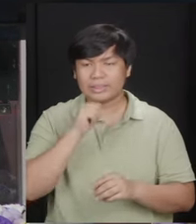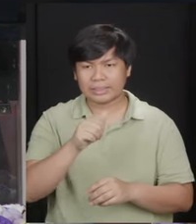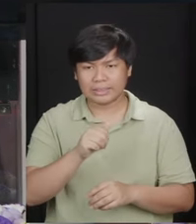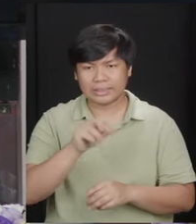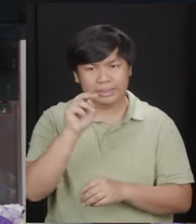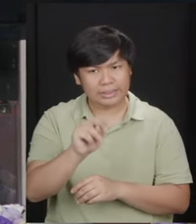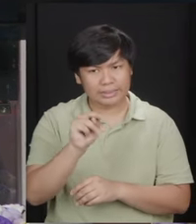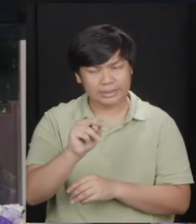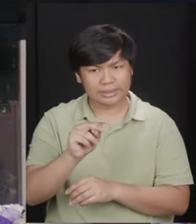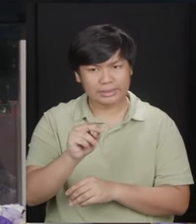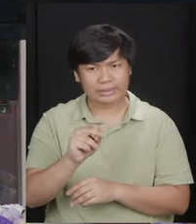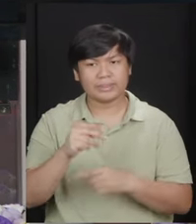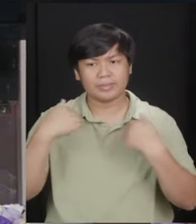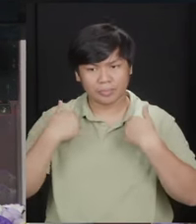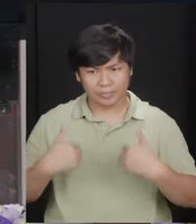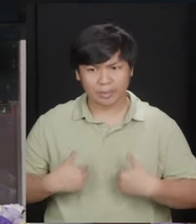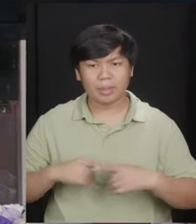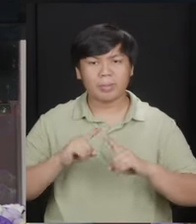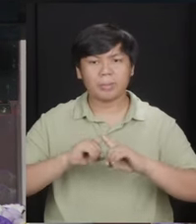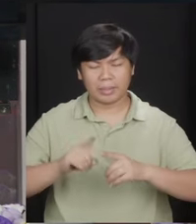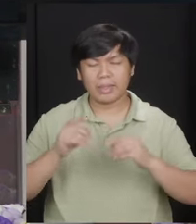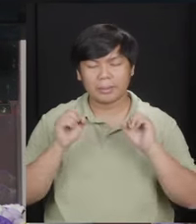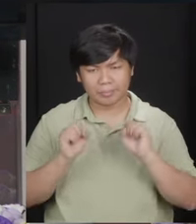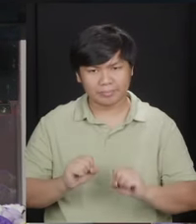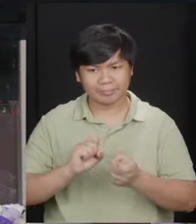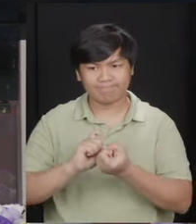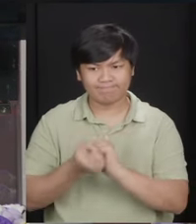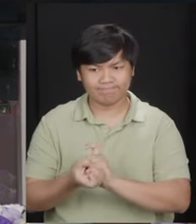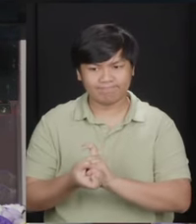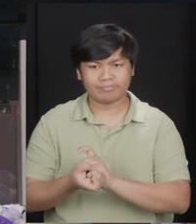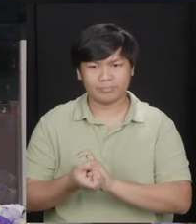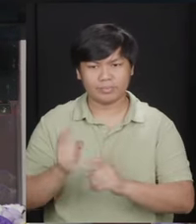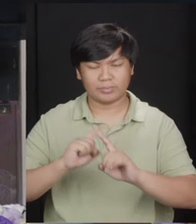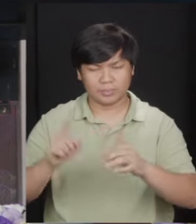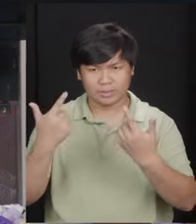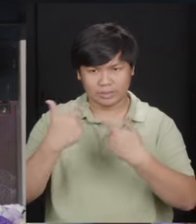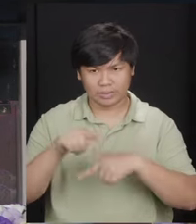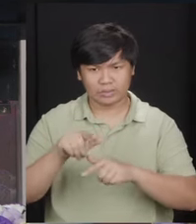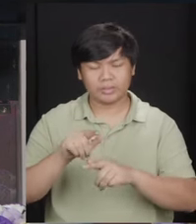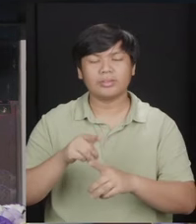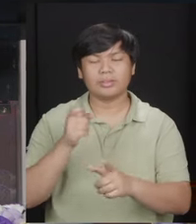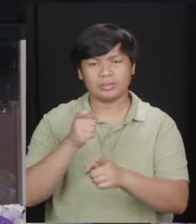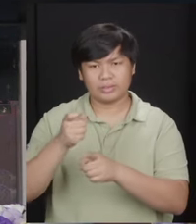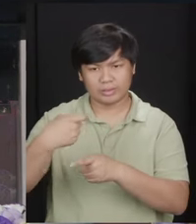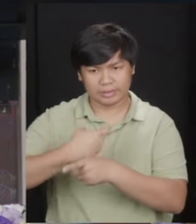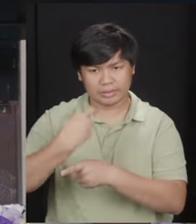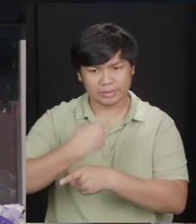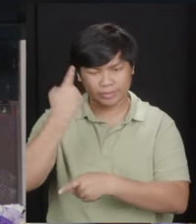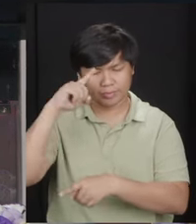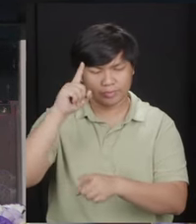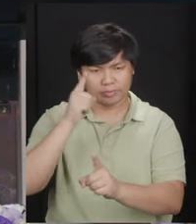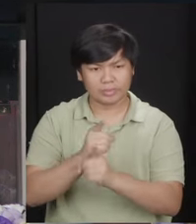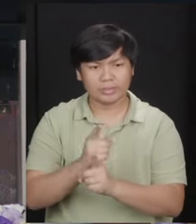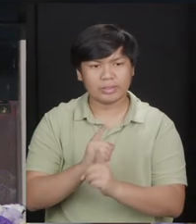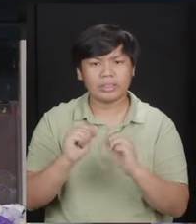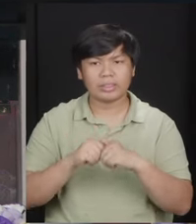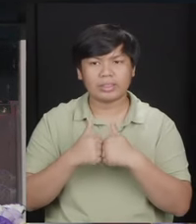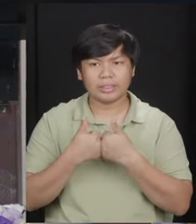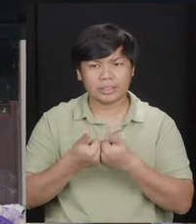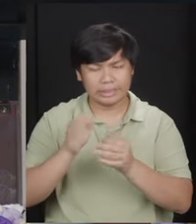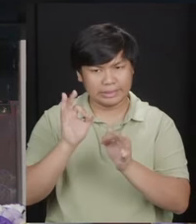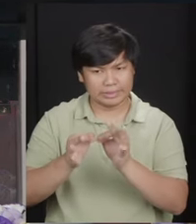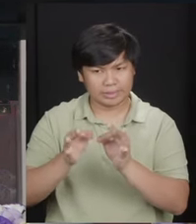necessarily physical, although it might become. But this is limited to those persecuted for righteousness. How do you interpret